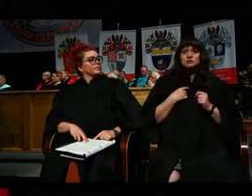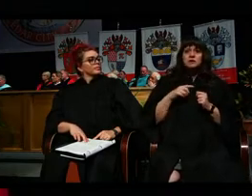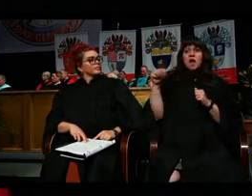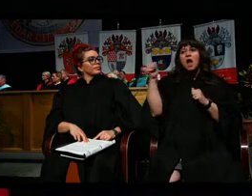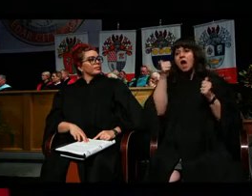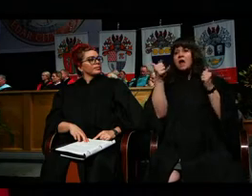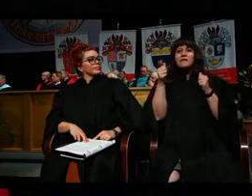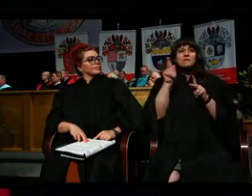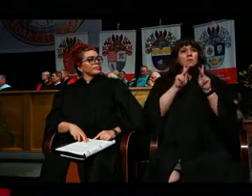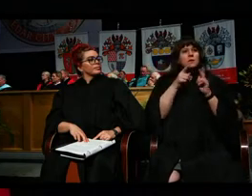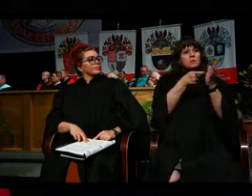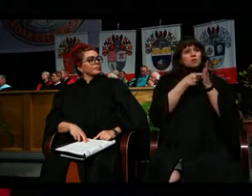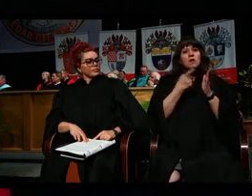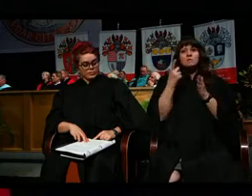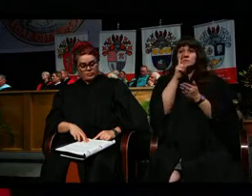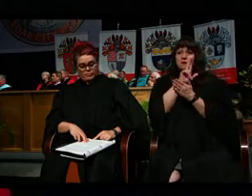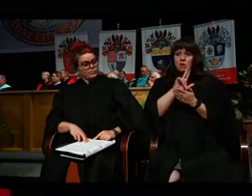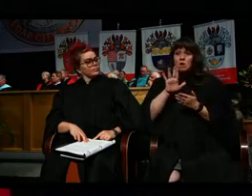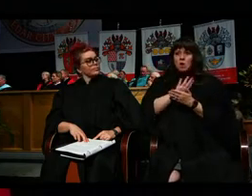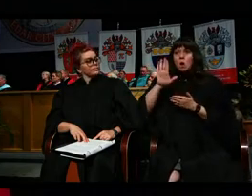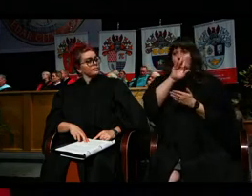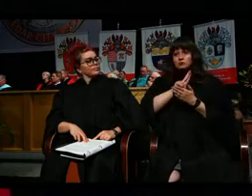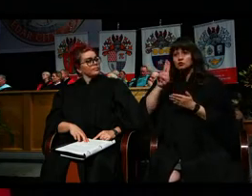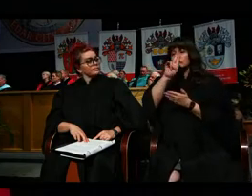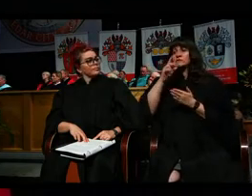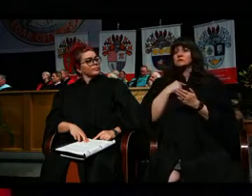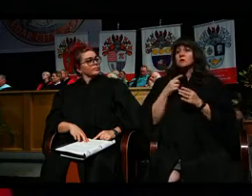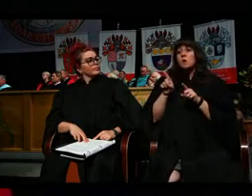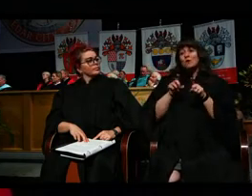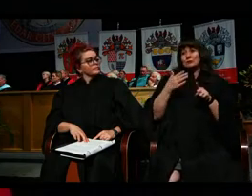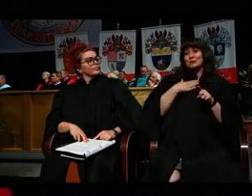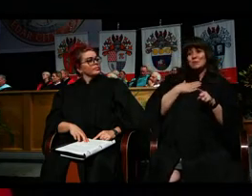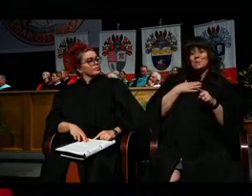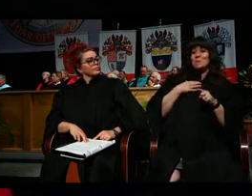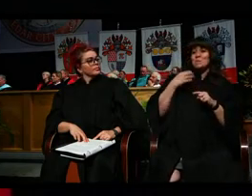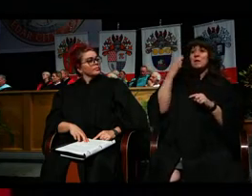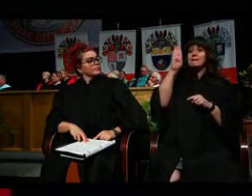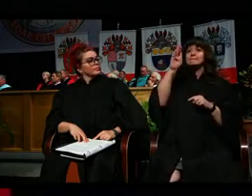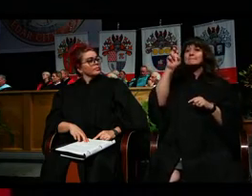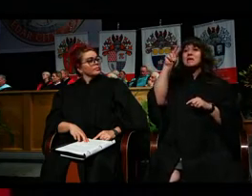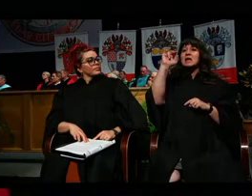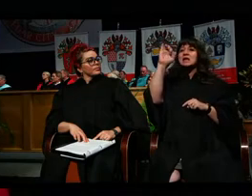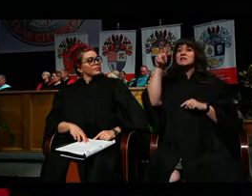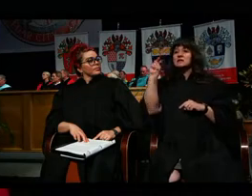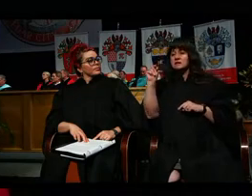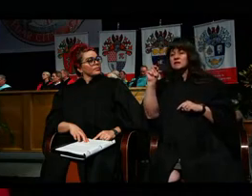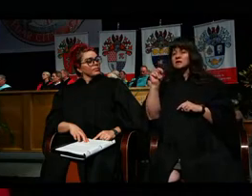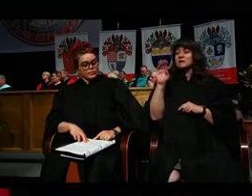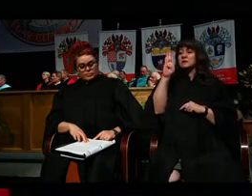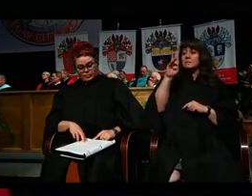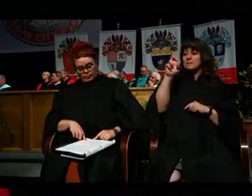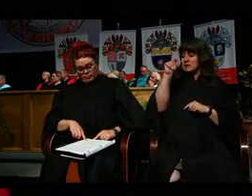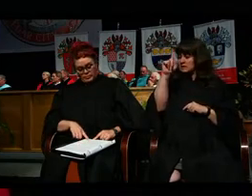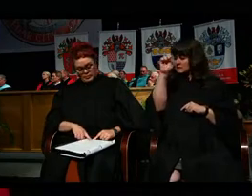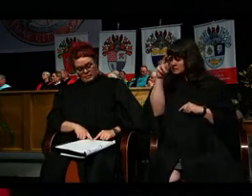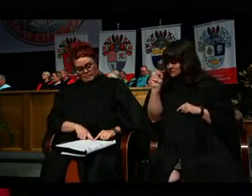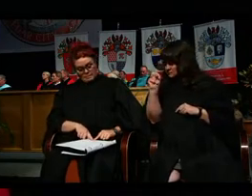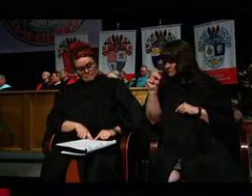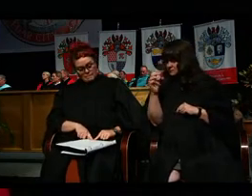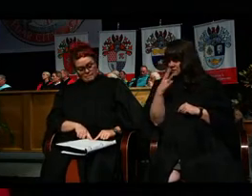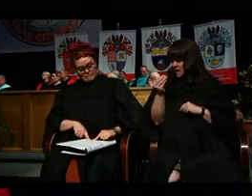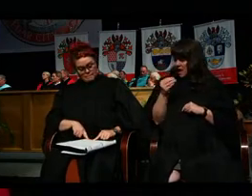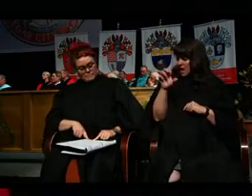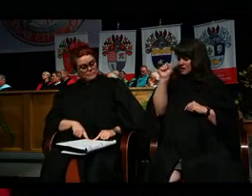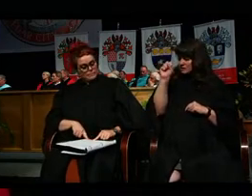universities, my predecessors in this role at SUU, President Stephen Bennion, Michael Benson, Interim President Rich Kendall, and Scott